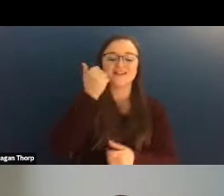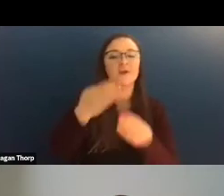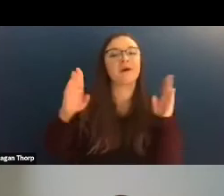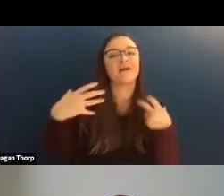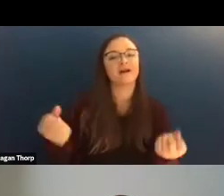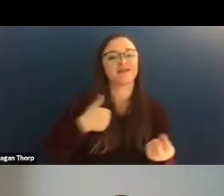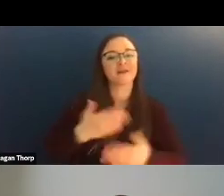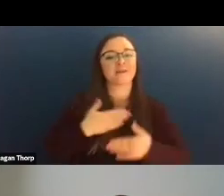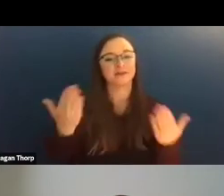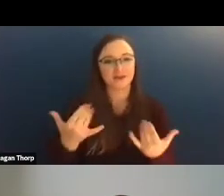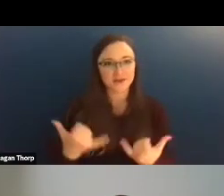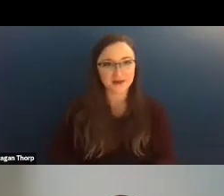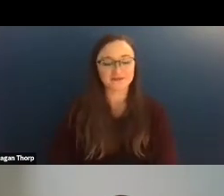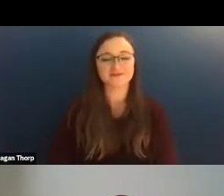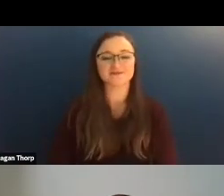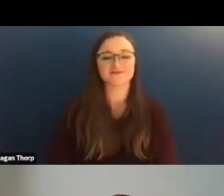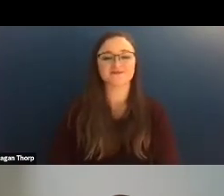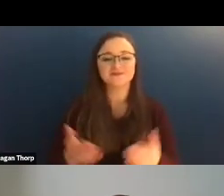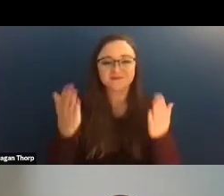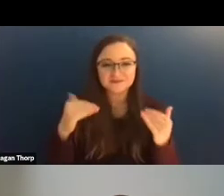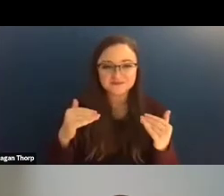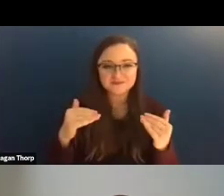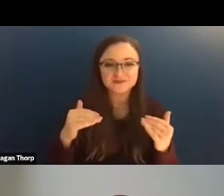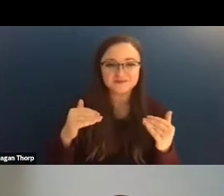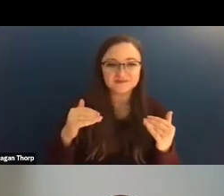Great, thank you very much. Please, Dr. Crystal Walker.